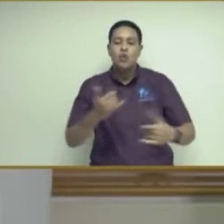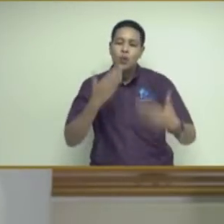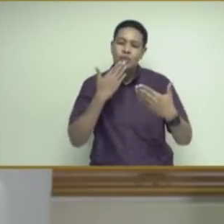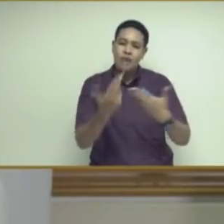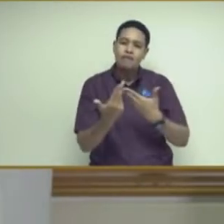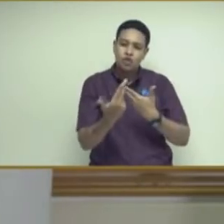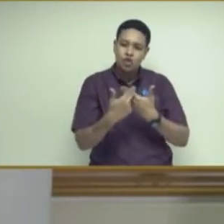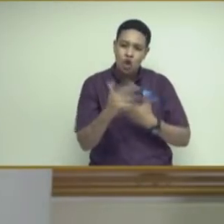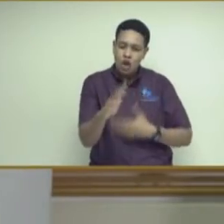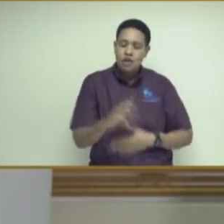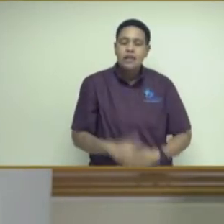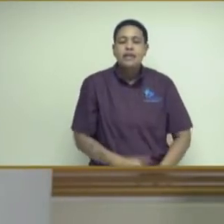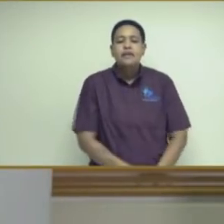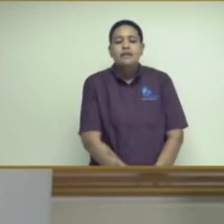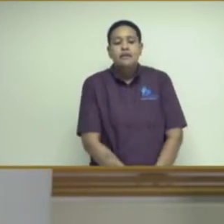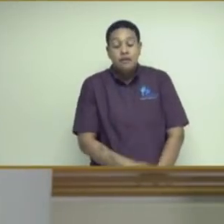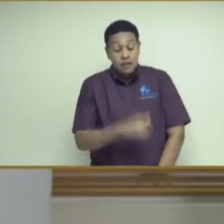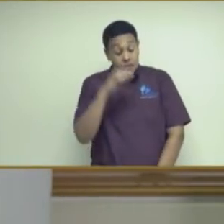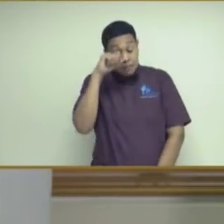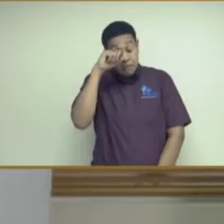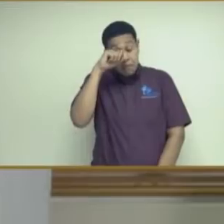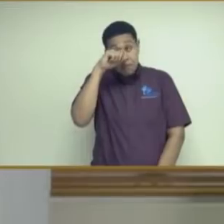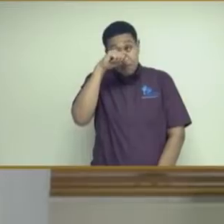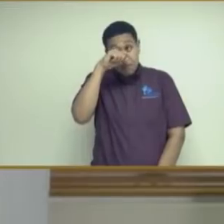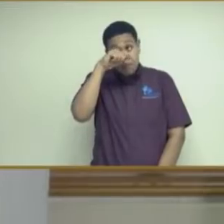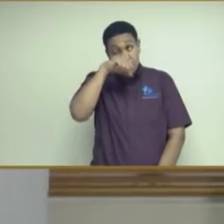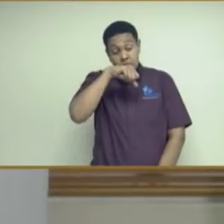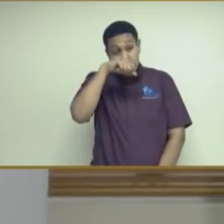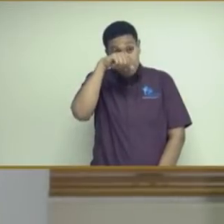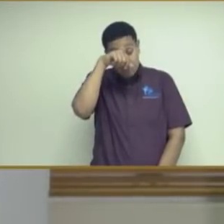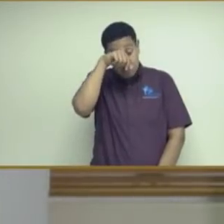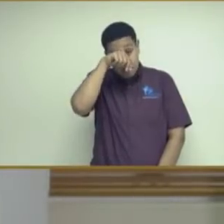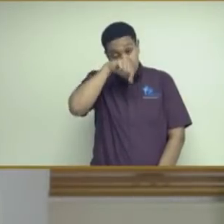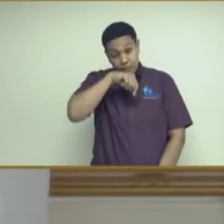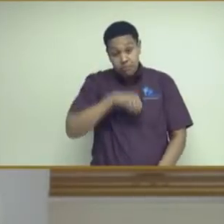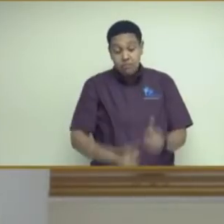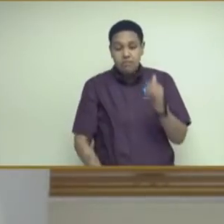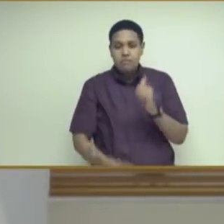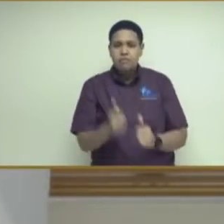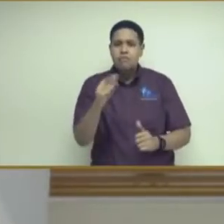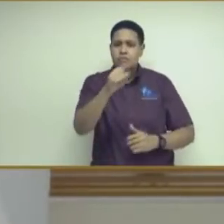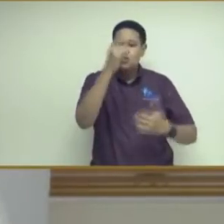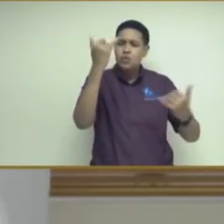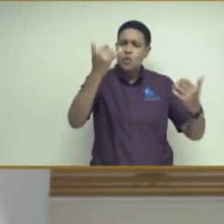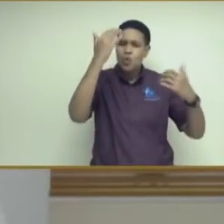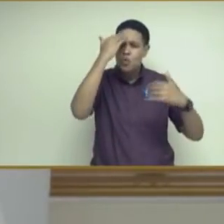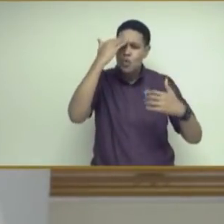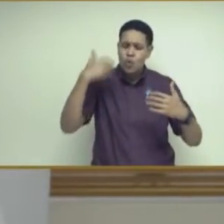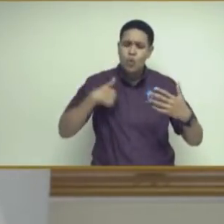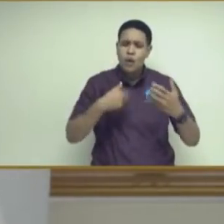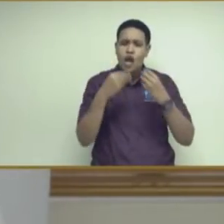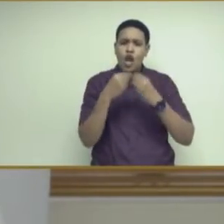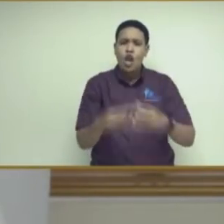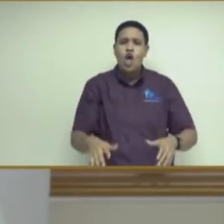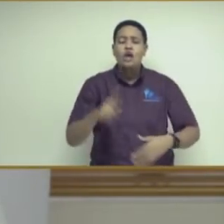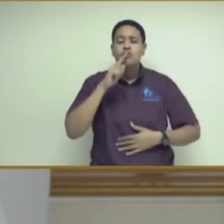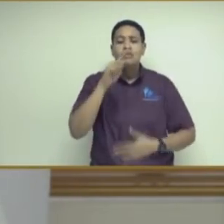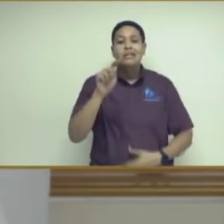joining. So our island, as most of you will now be aware, we lost our